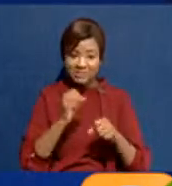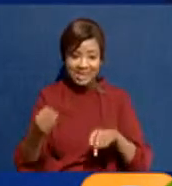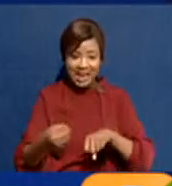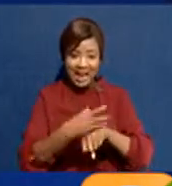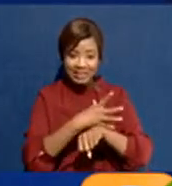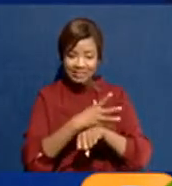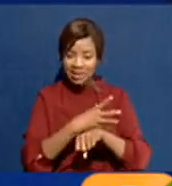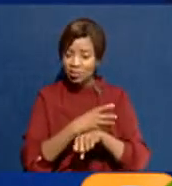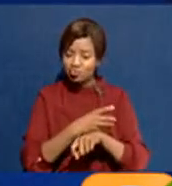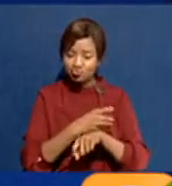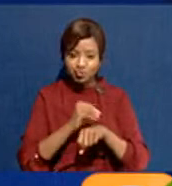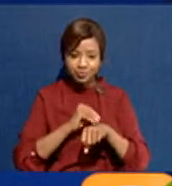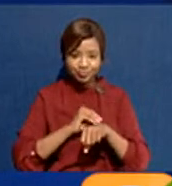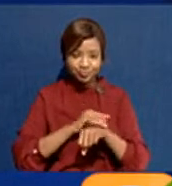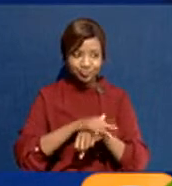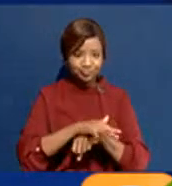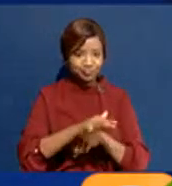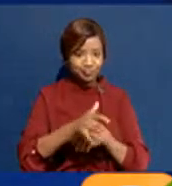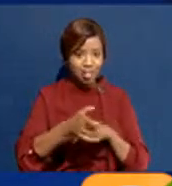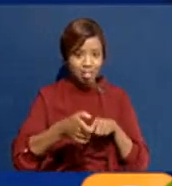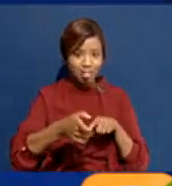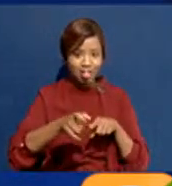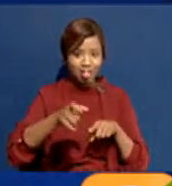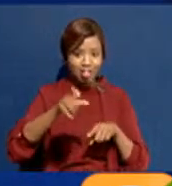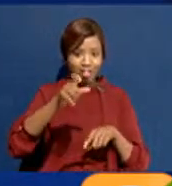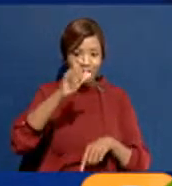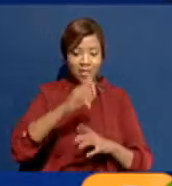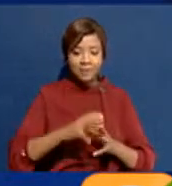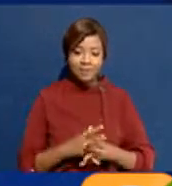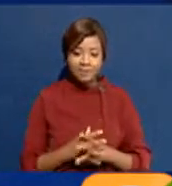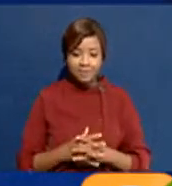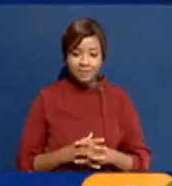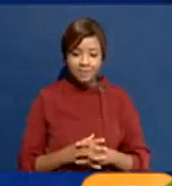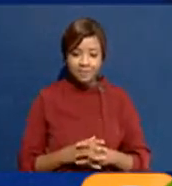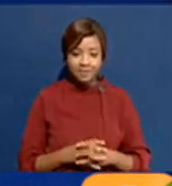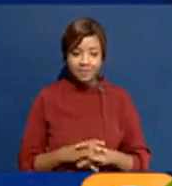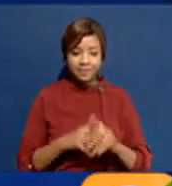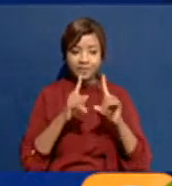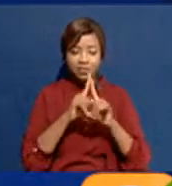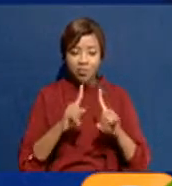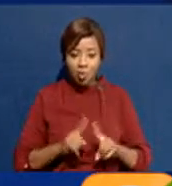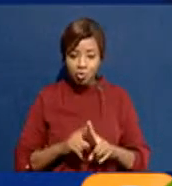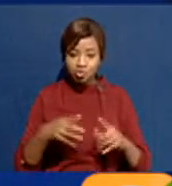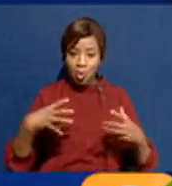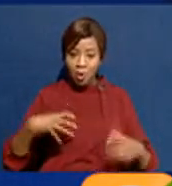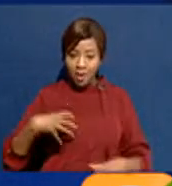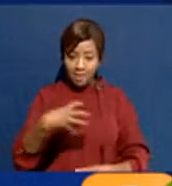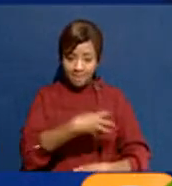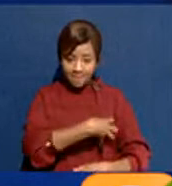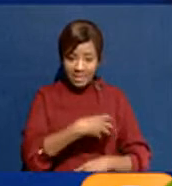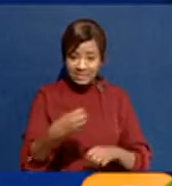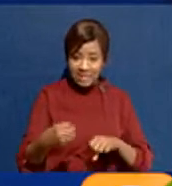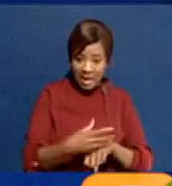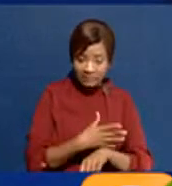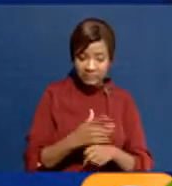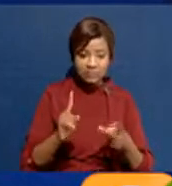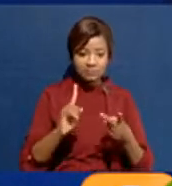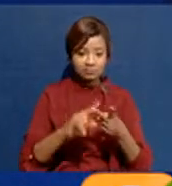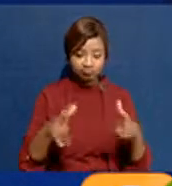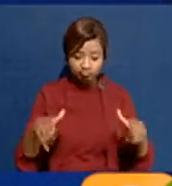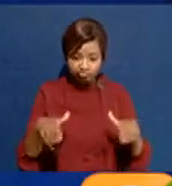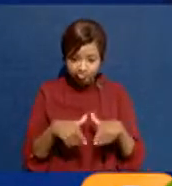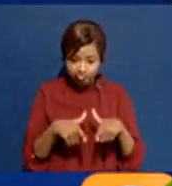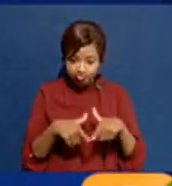one cancer, or in terms of disease, what you call morbidity, is breast cancer, followed by cervical cancer,